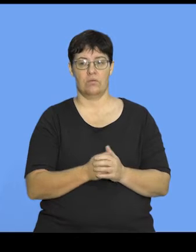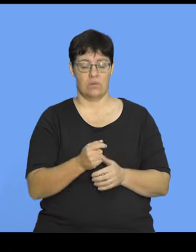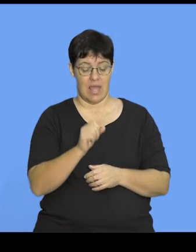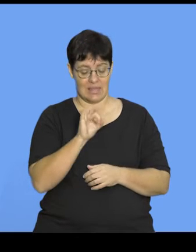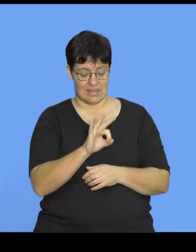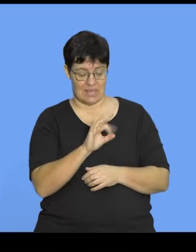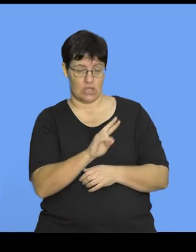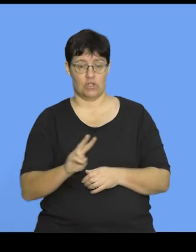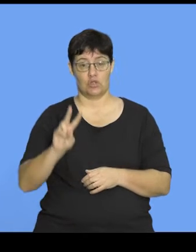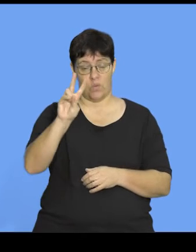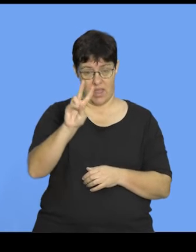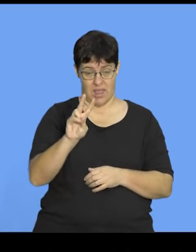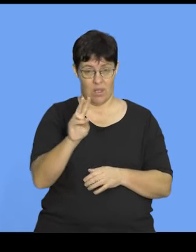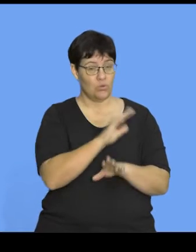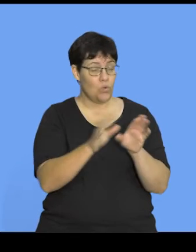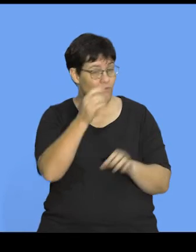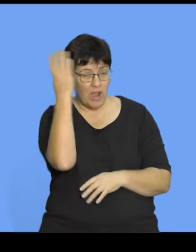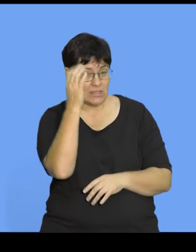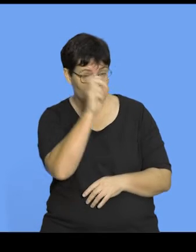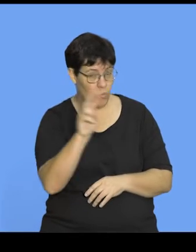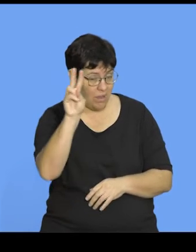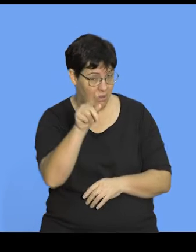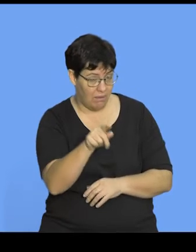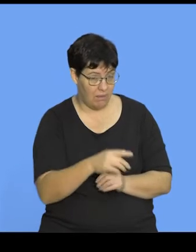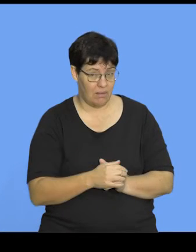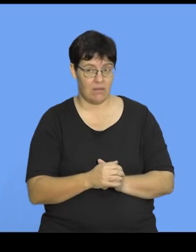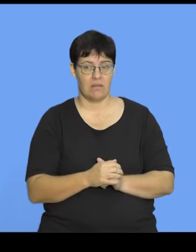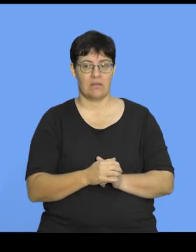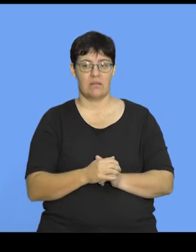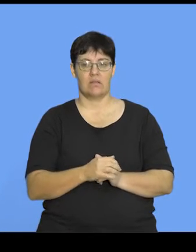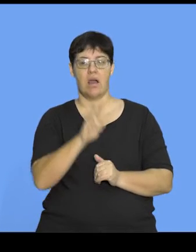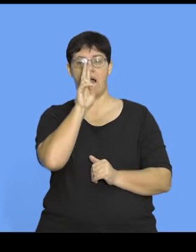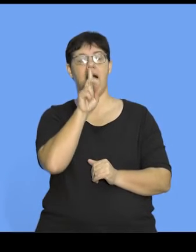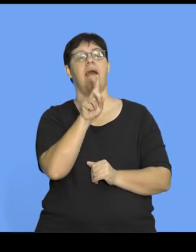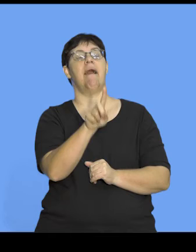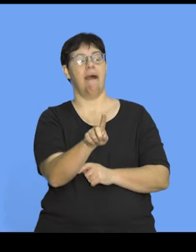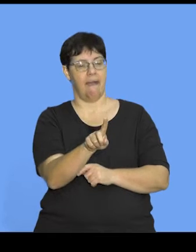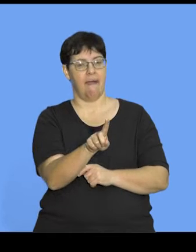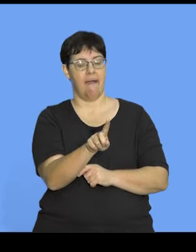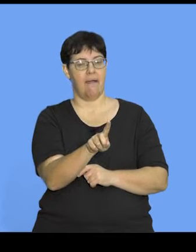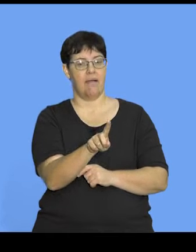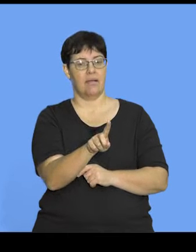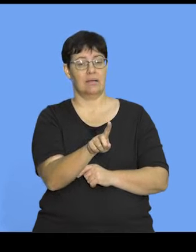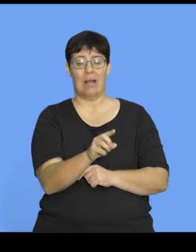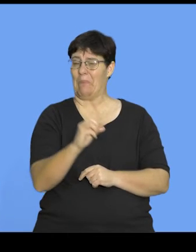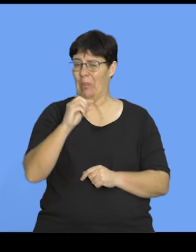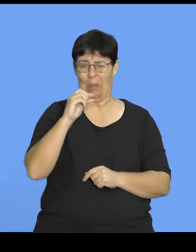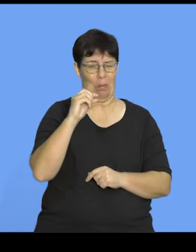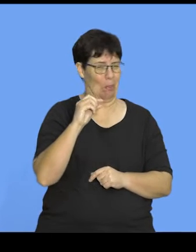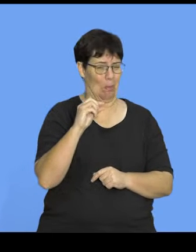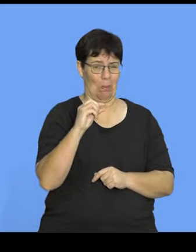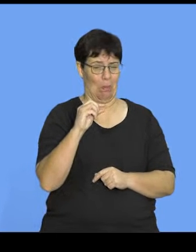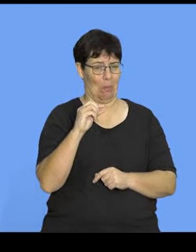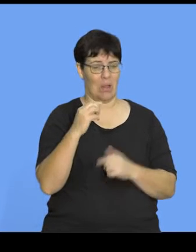3 squared. Don't forget about the square. And look there, this is